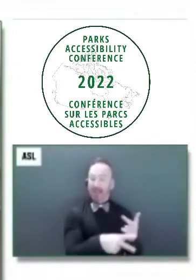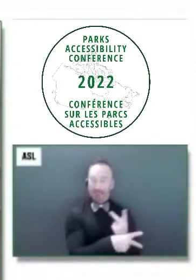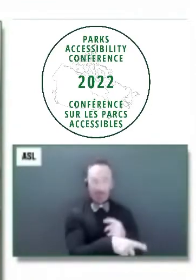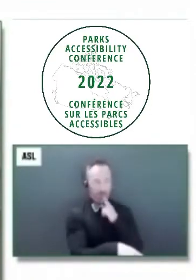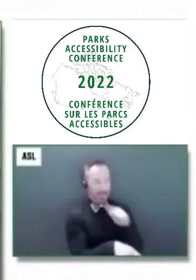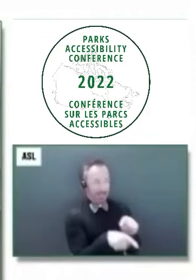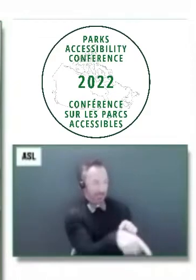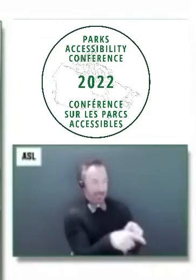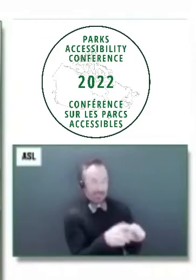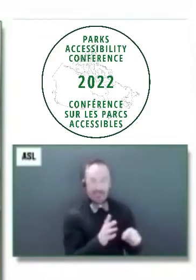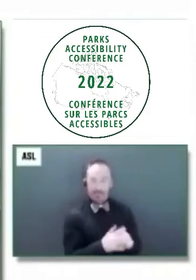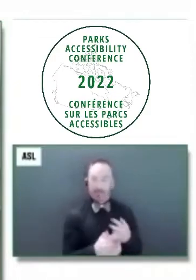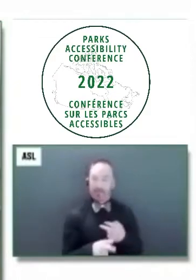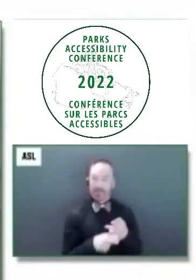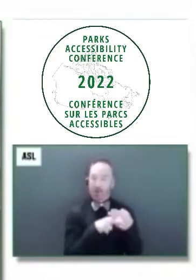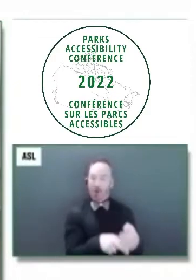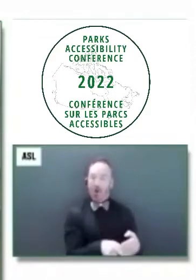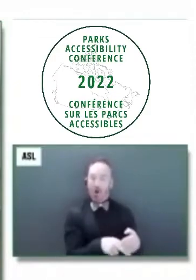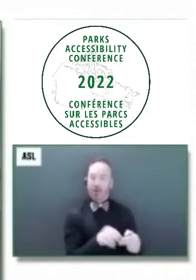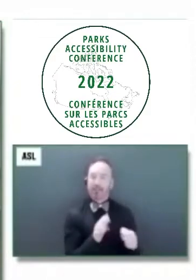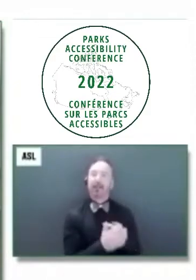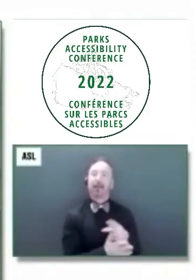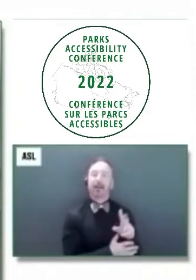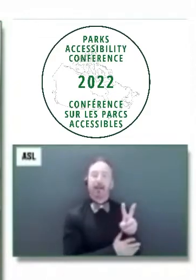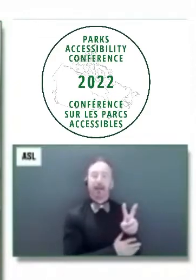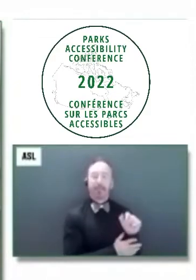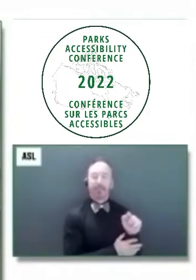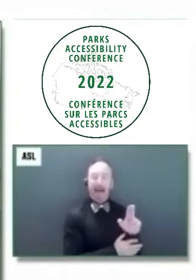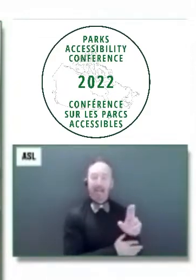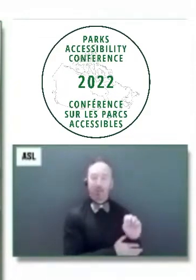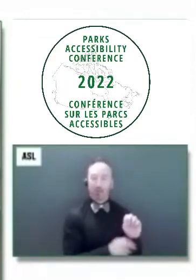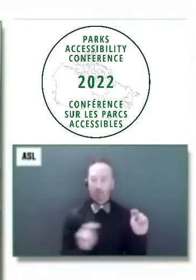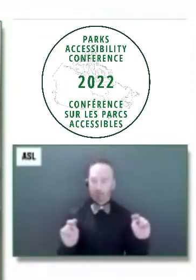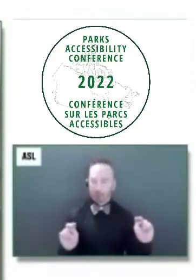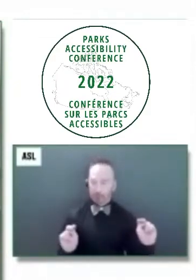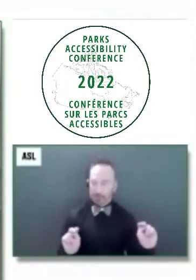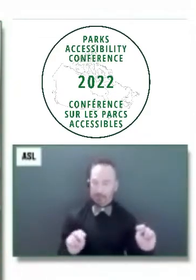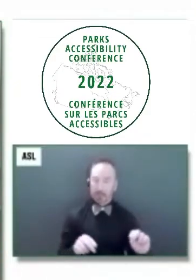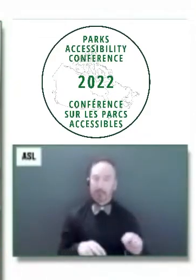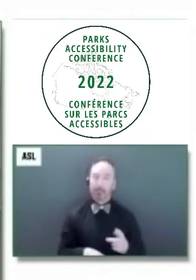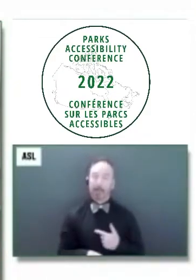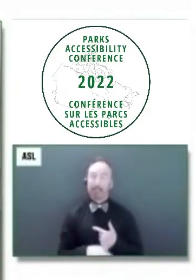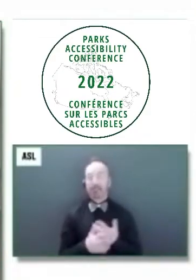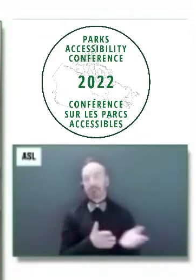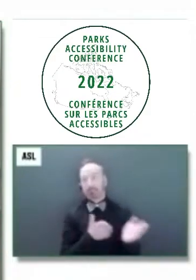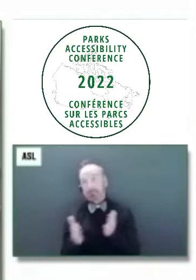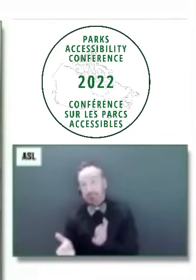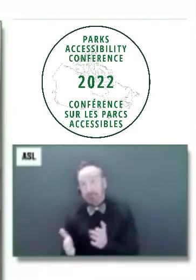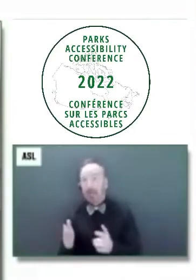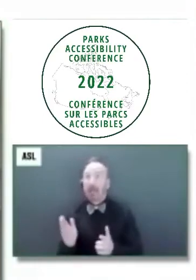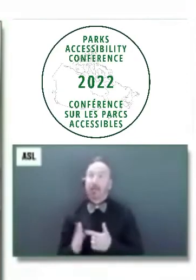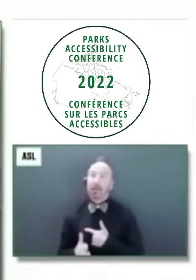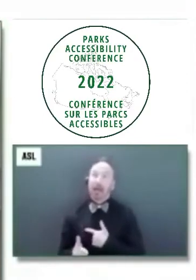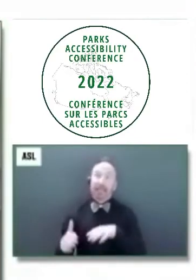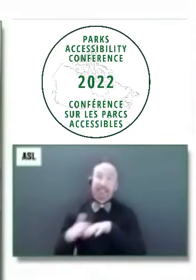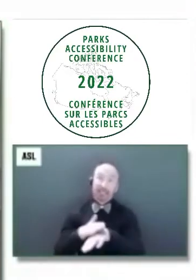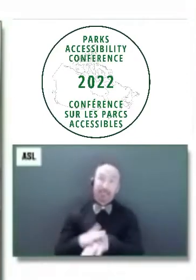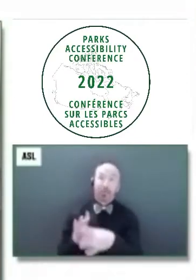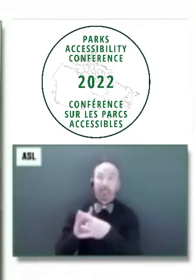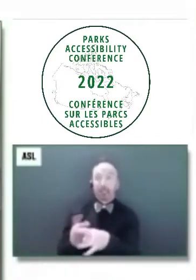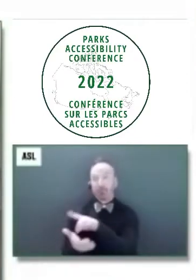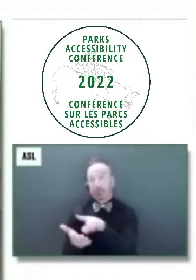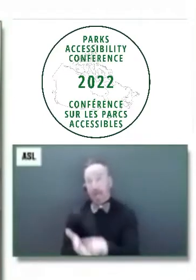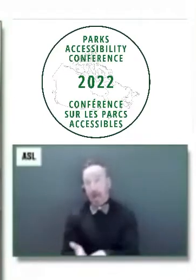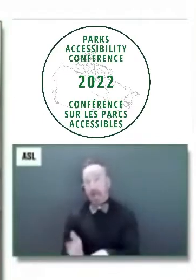as well as not obvious for others. At best, solutions implemented in accessibility by design approaches are themselves beneficial for